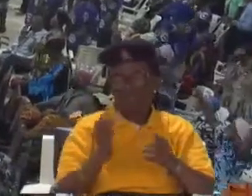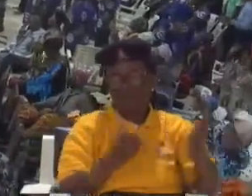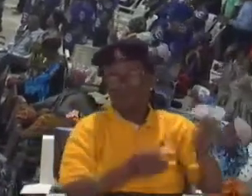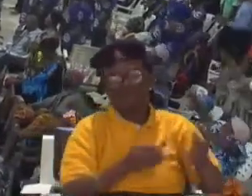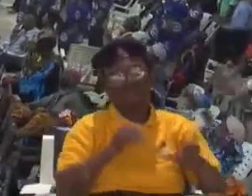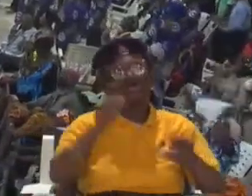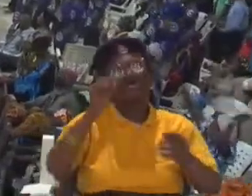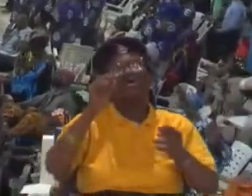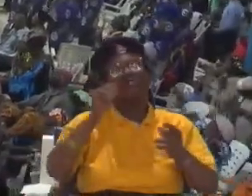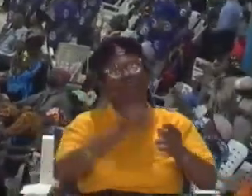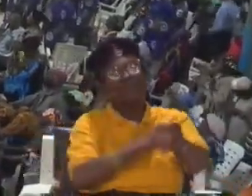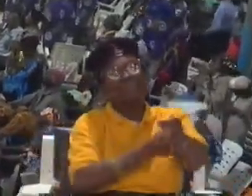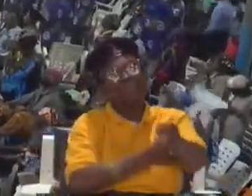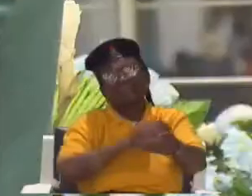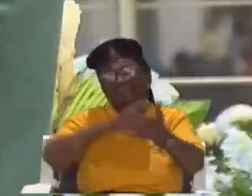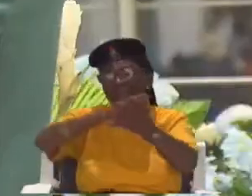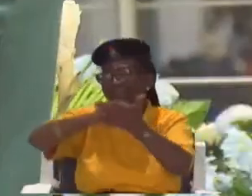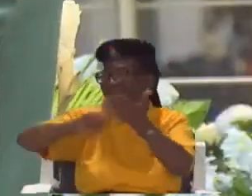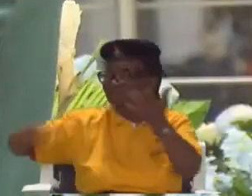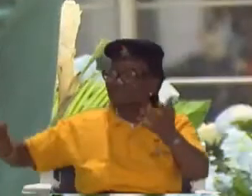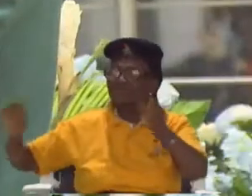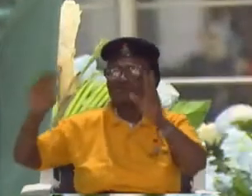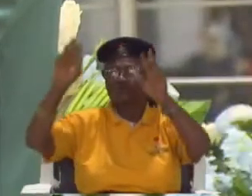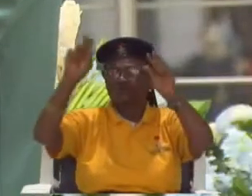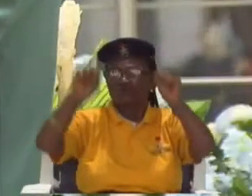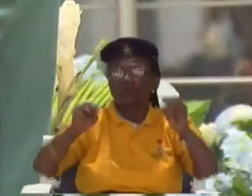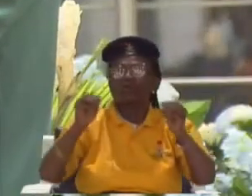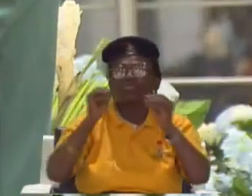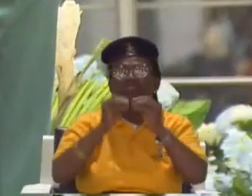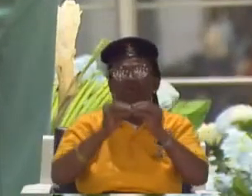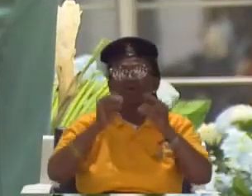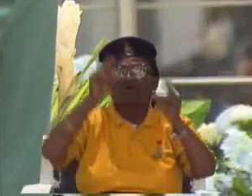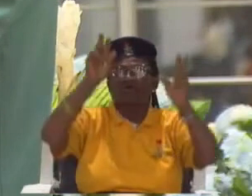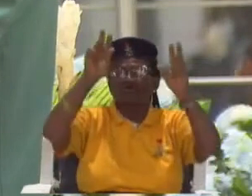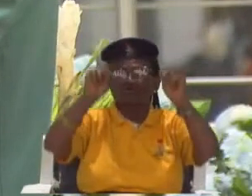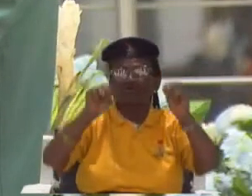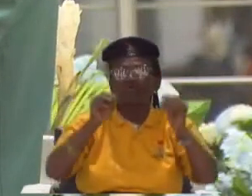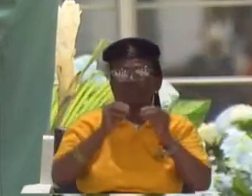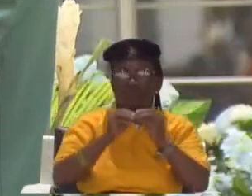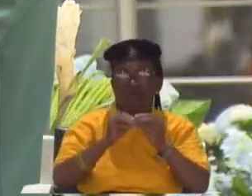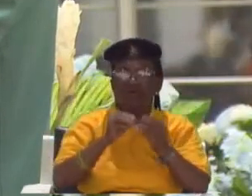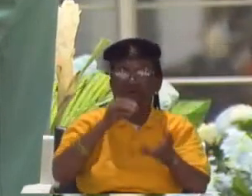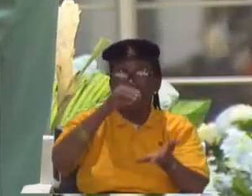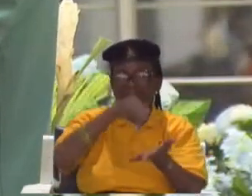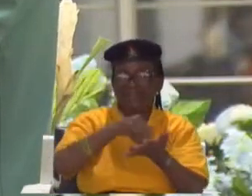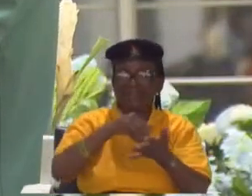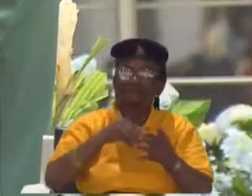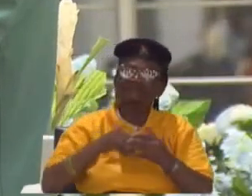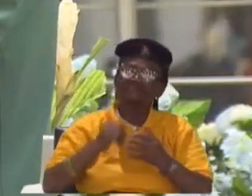Oni so fun o wi pe oyun o tun ni wale lara re mo.